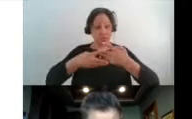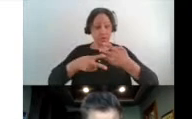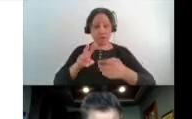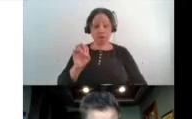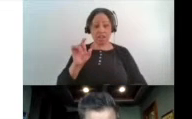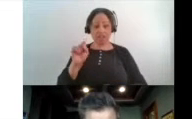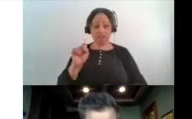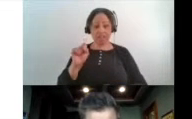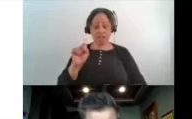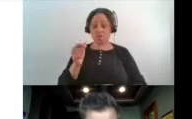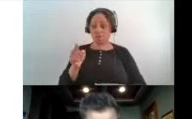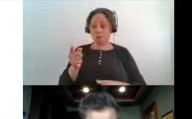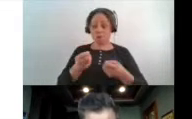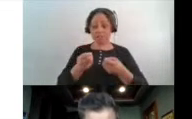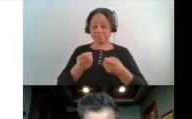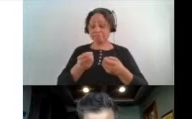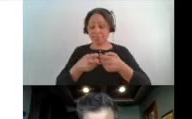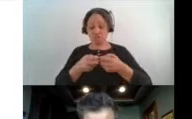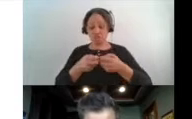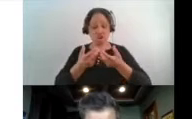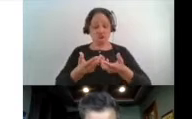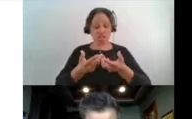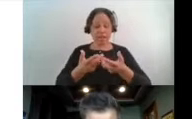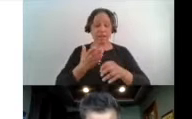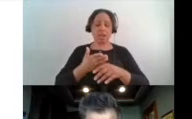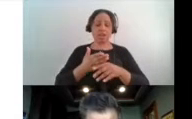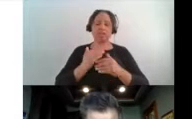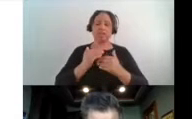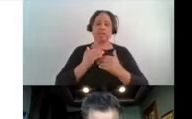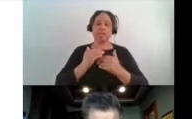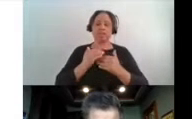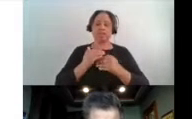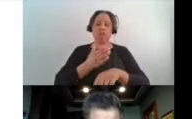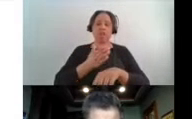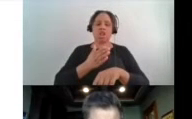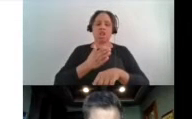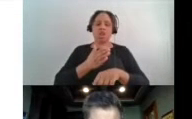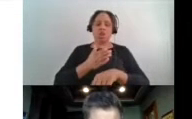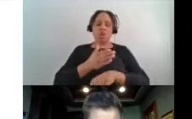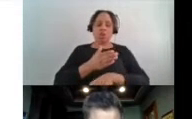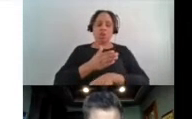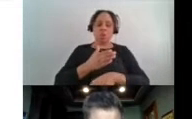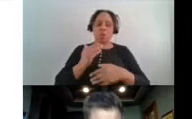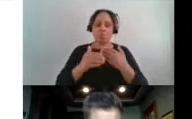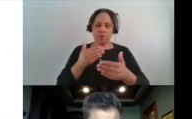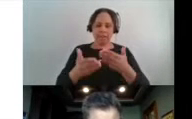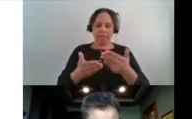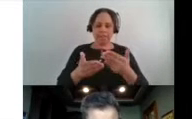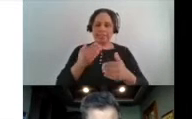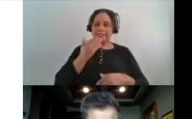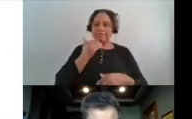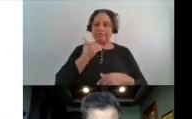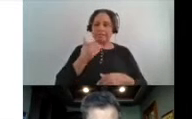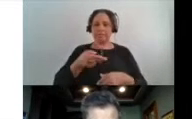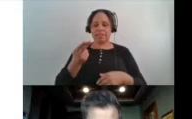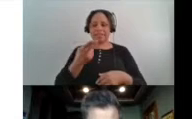by progressive diabetes and progressive hypertension that's not under good control. The other, smaller proportion of patients